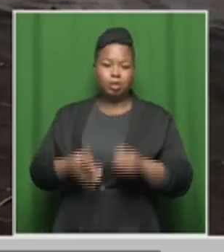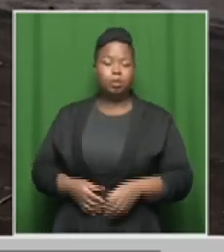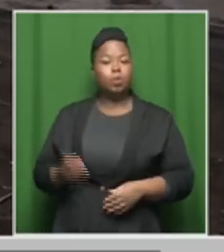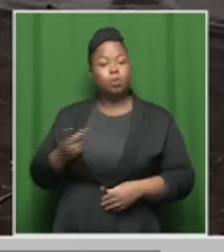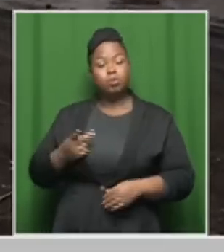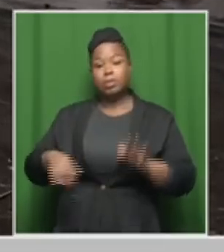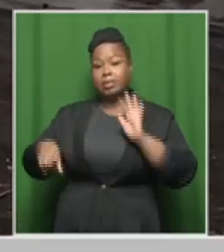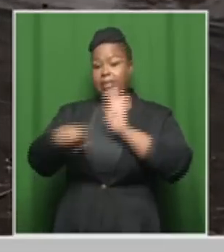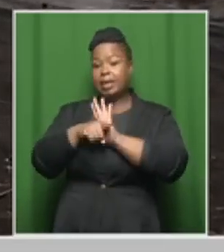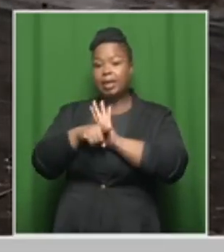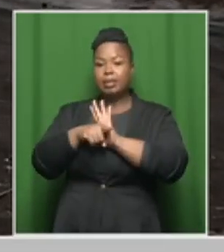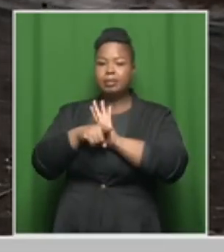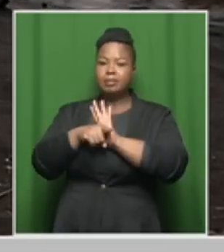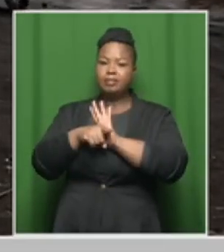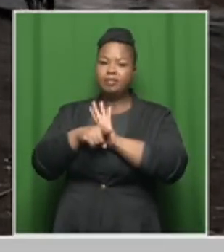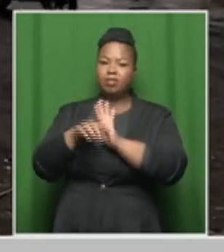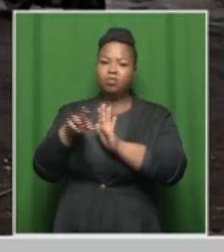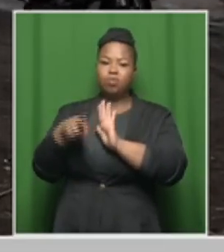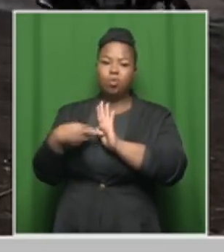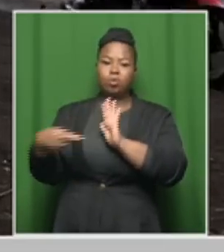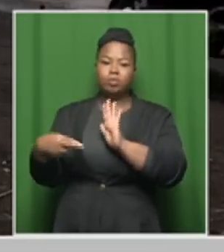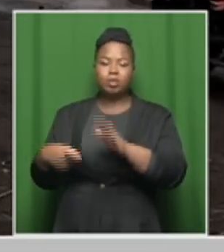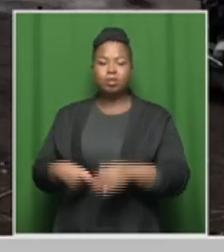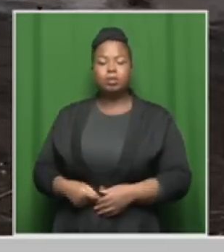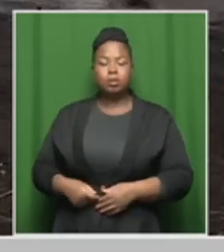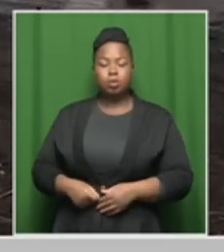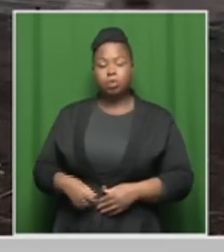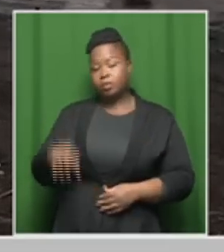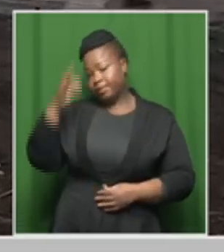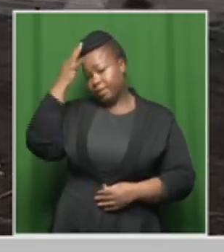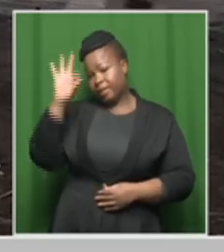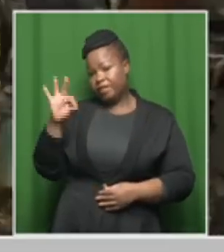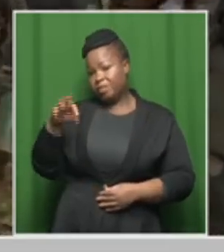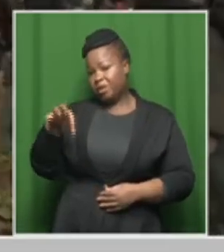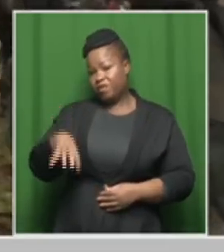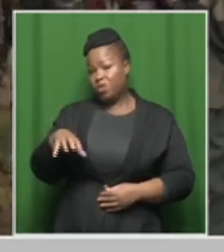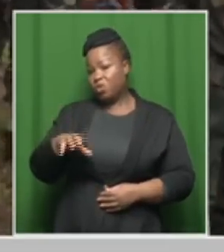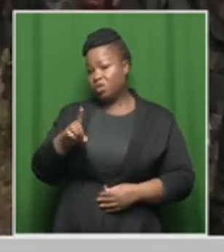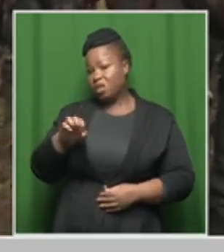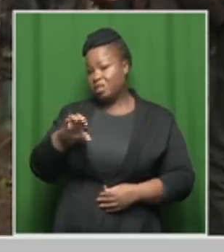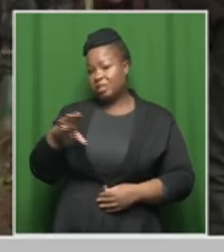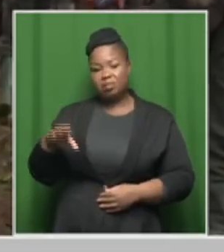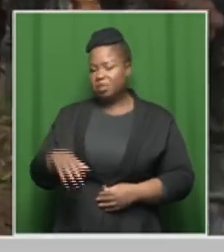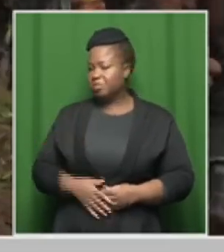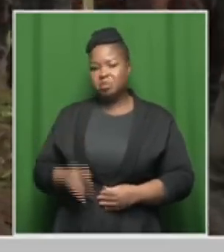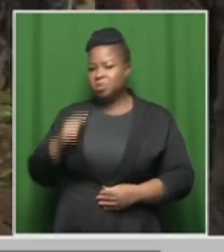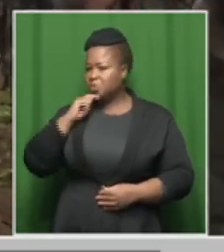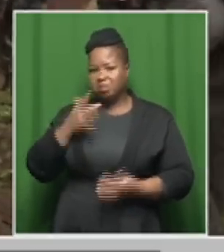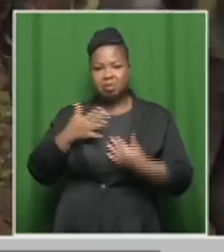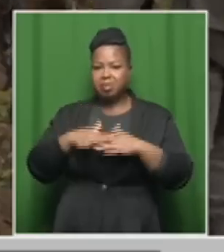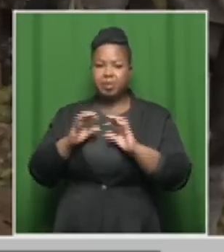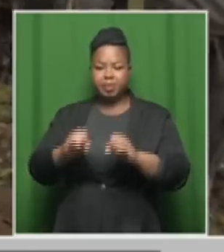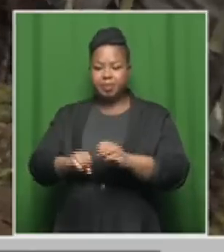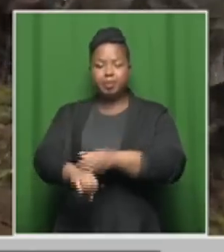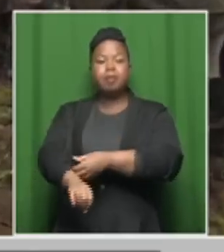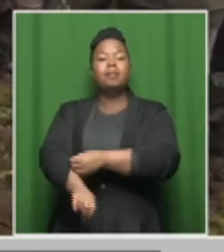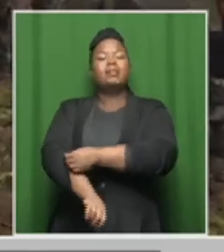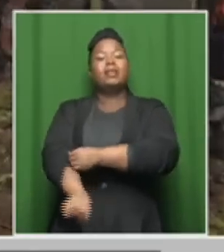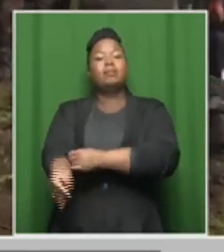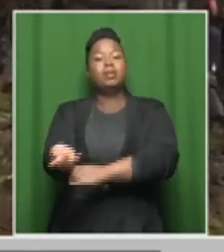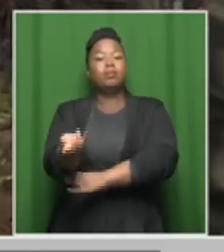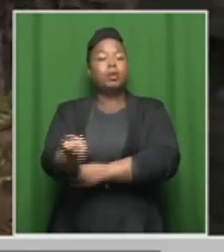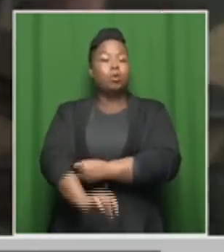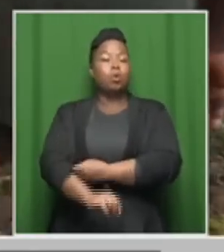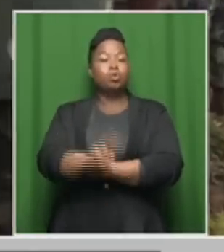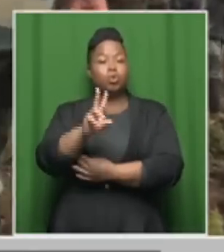negative role, where Congolese government has not shown any will or capacity to actually implement that. And then you have the UN force of